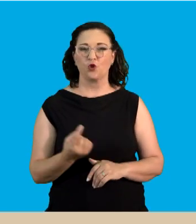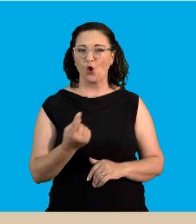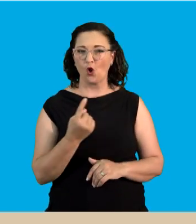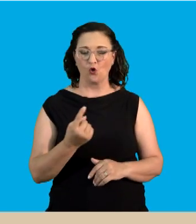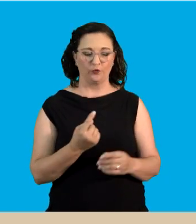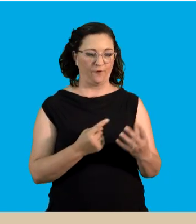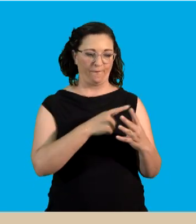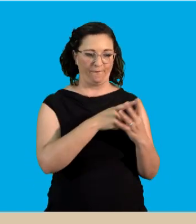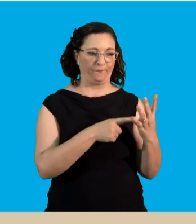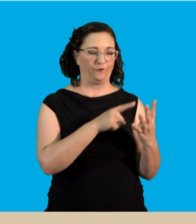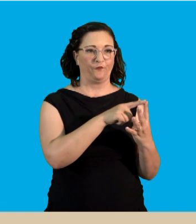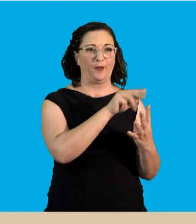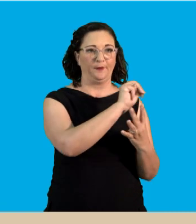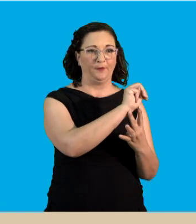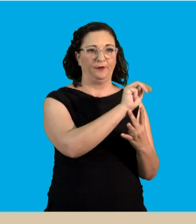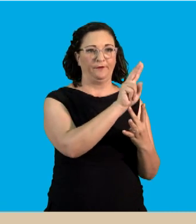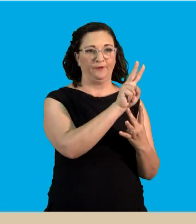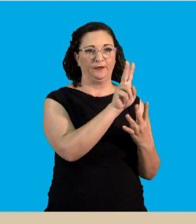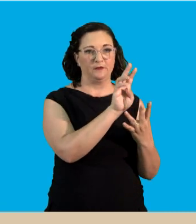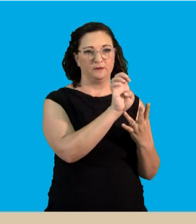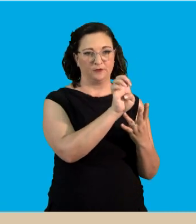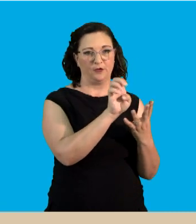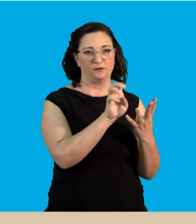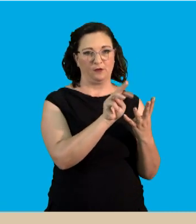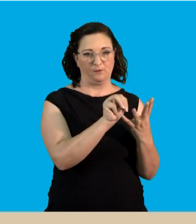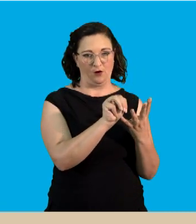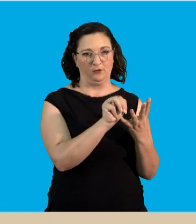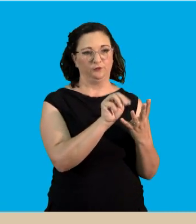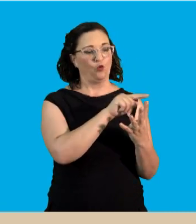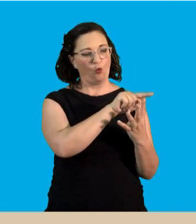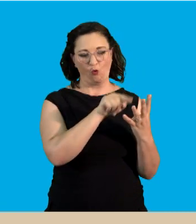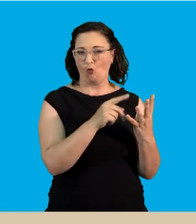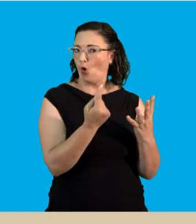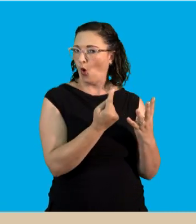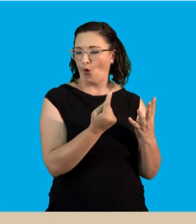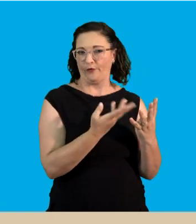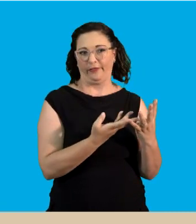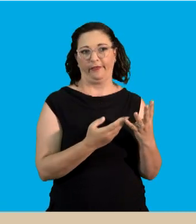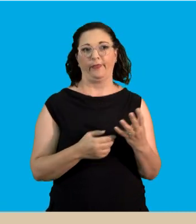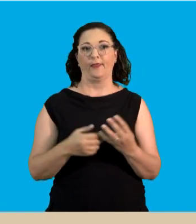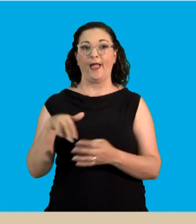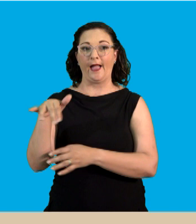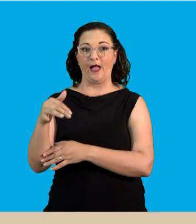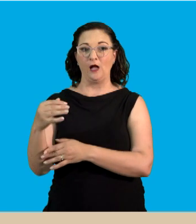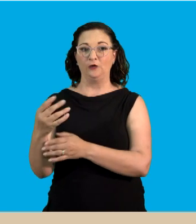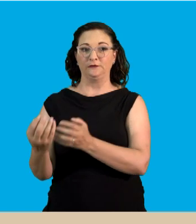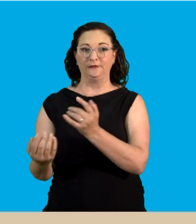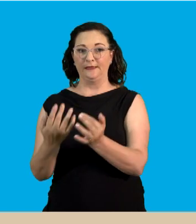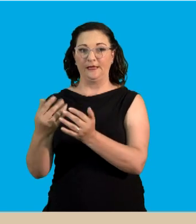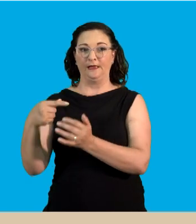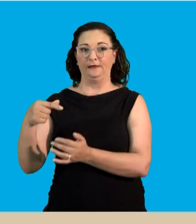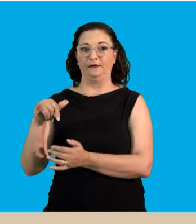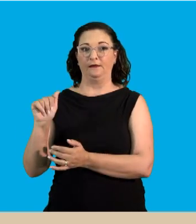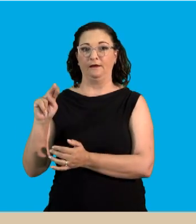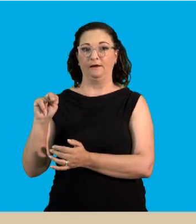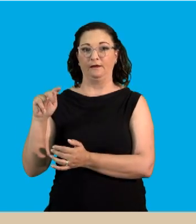the only rocky planets that we have is Mercury, Mars, Earth, and Venus. And then the outer gas giants,